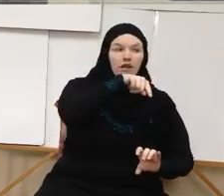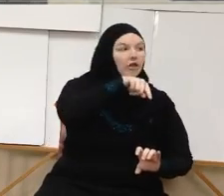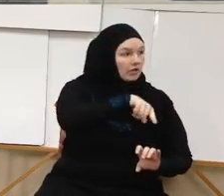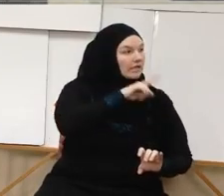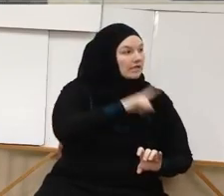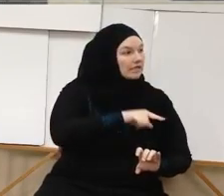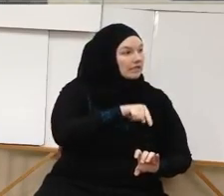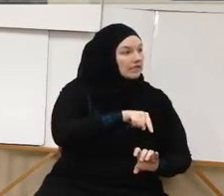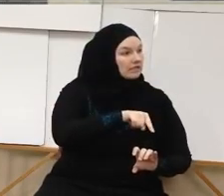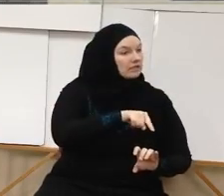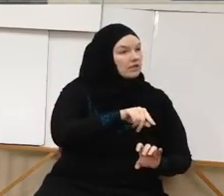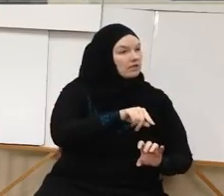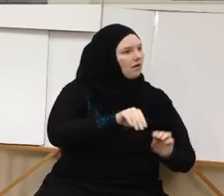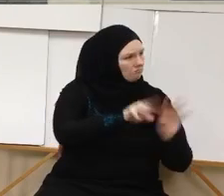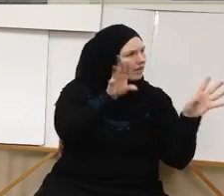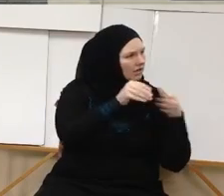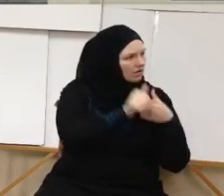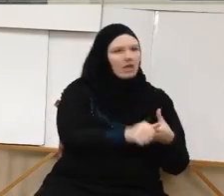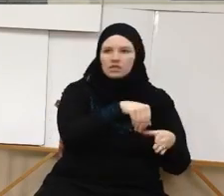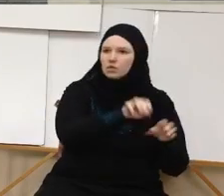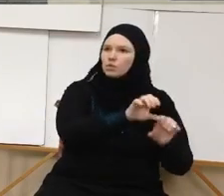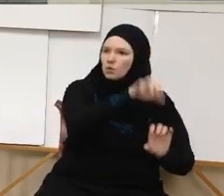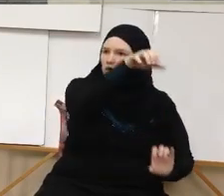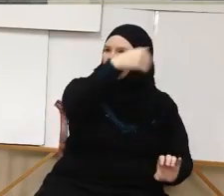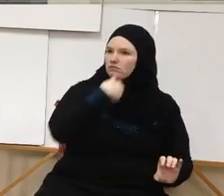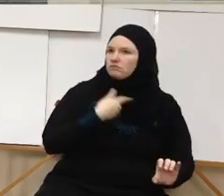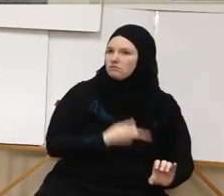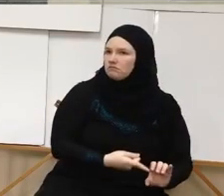is light and guidance.